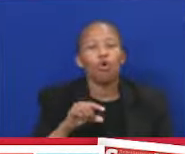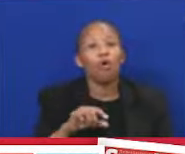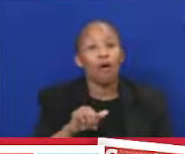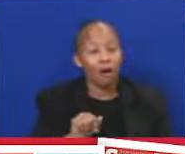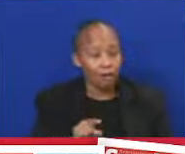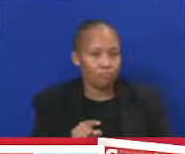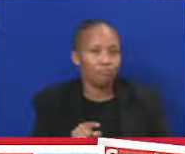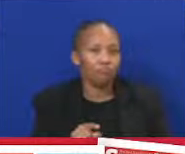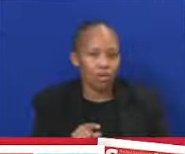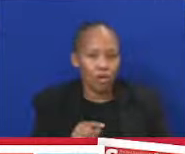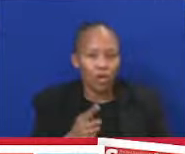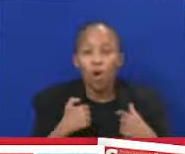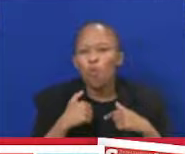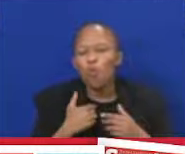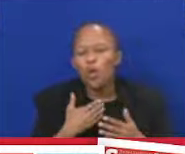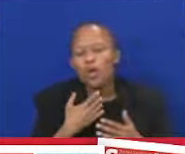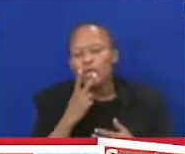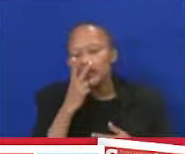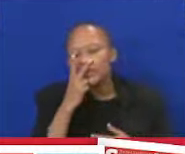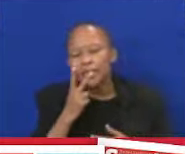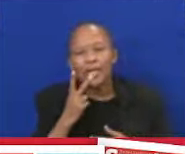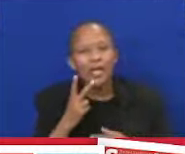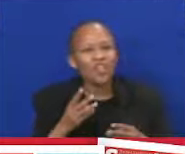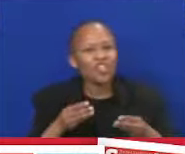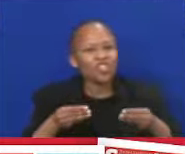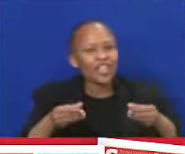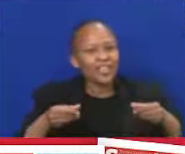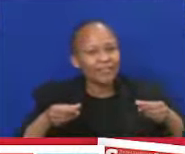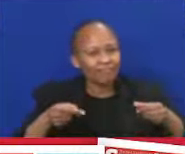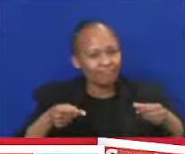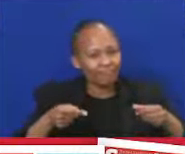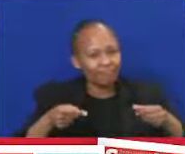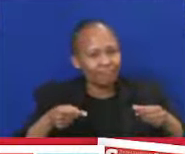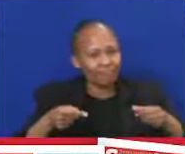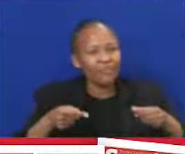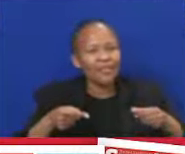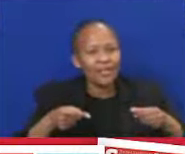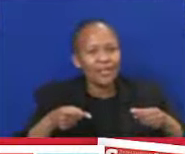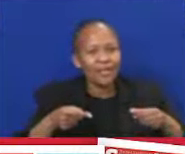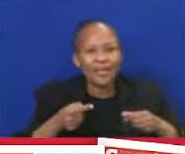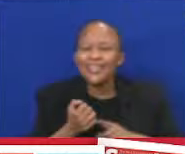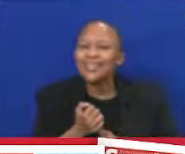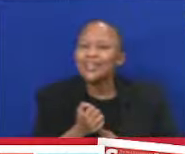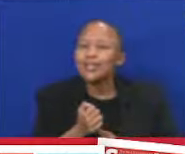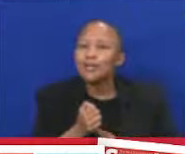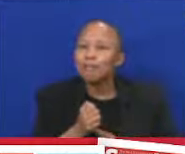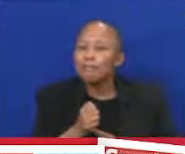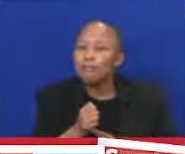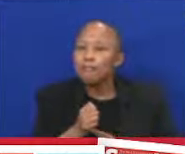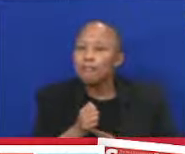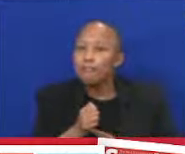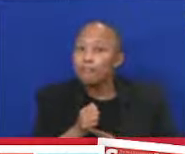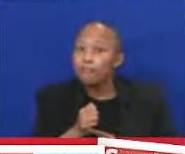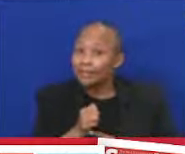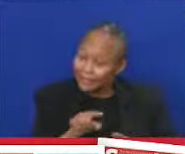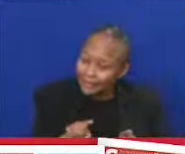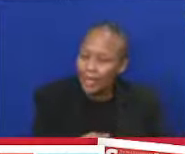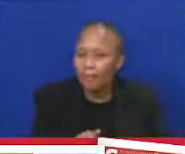the sheet resembles the same as that on the video, Commissioners.